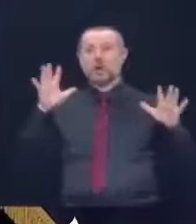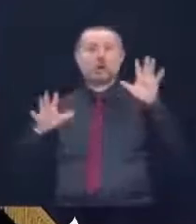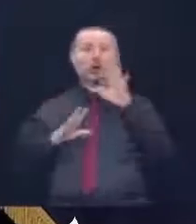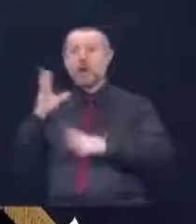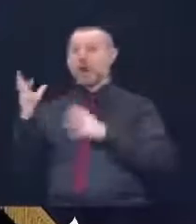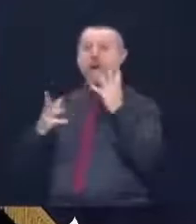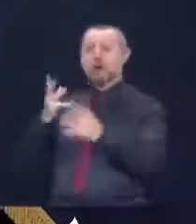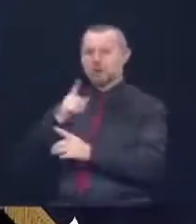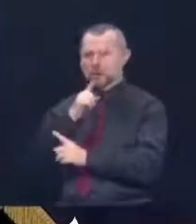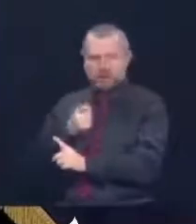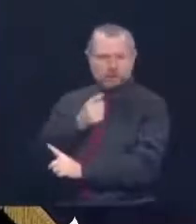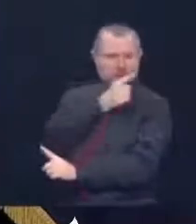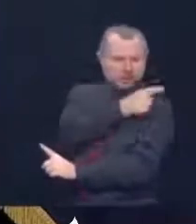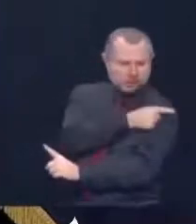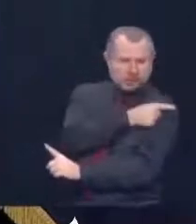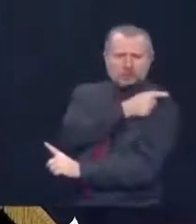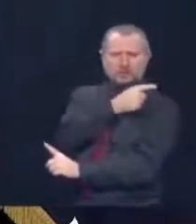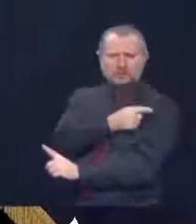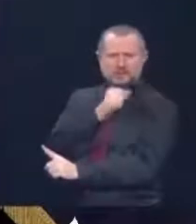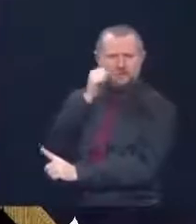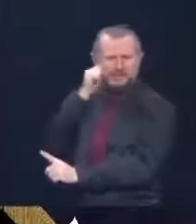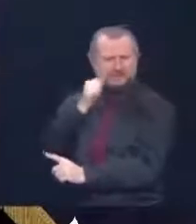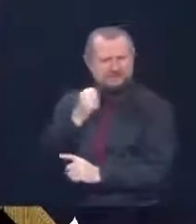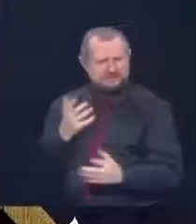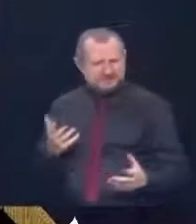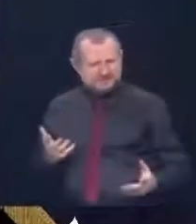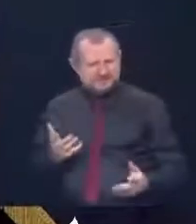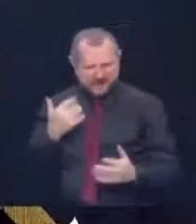is still incredible to me.